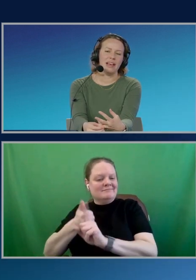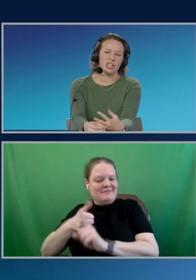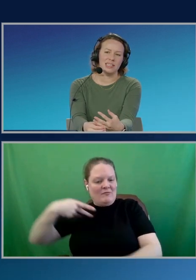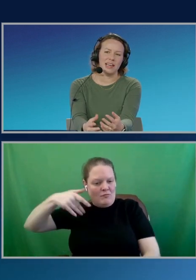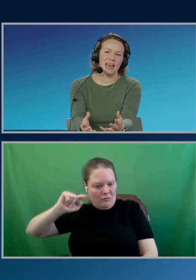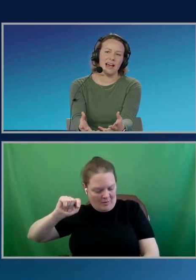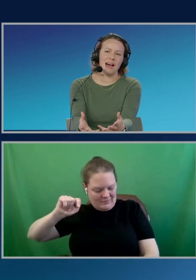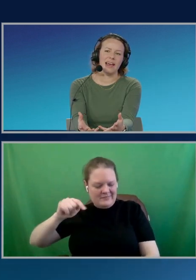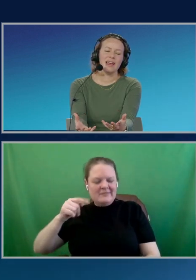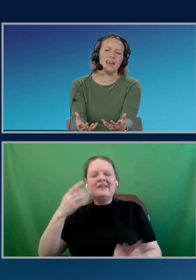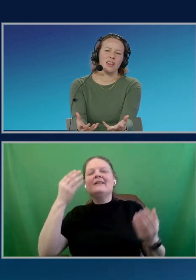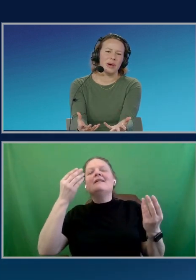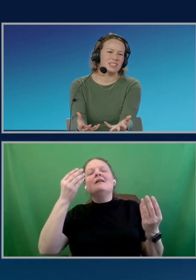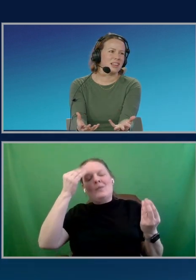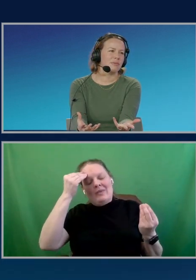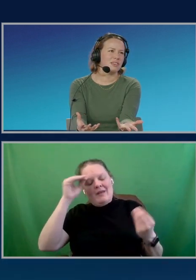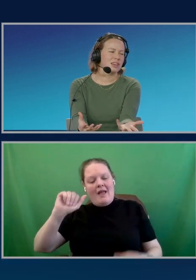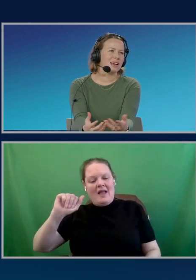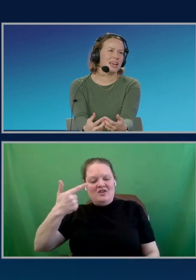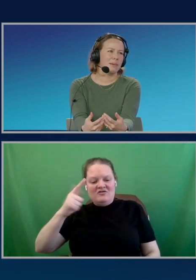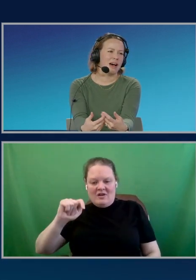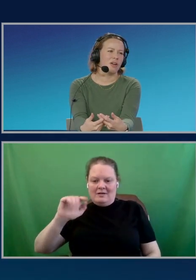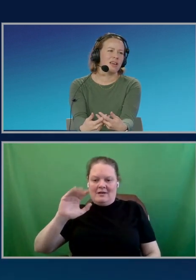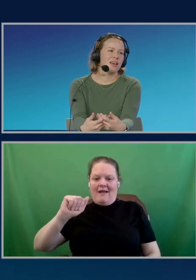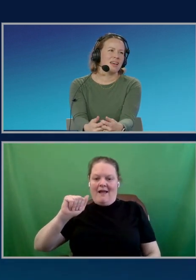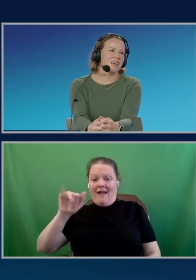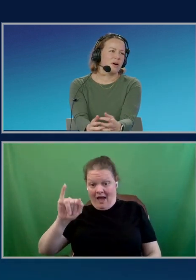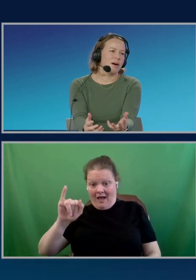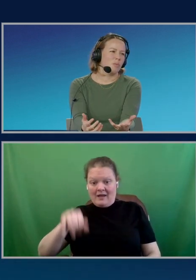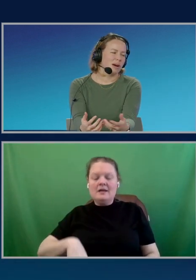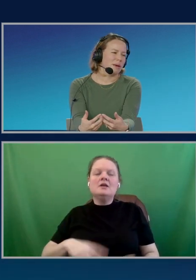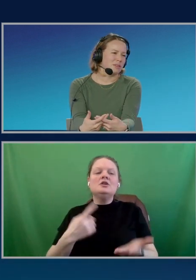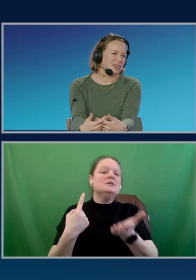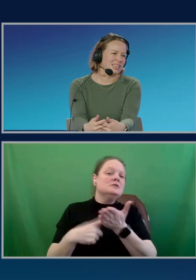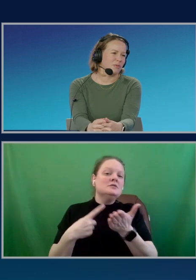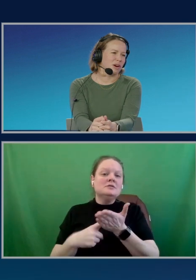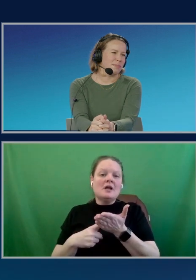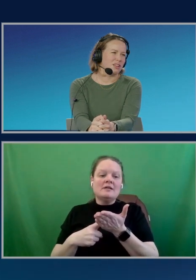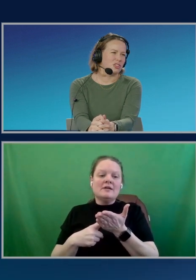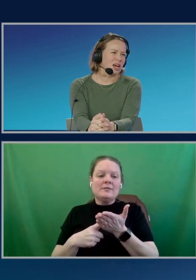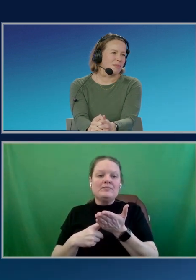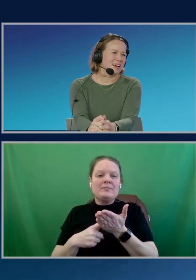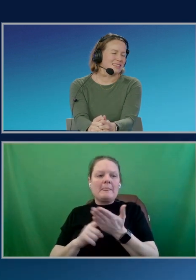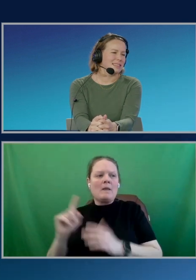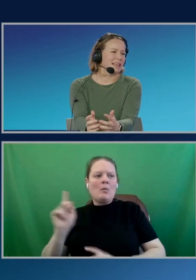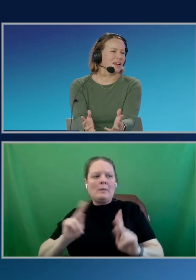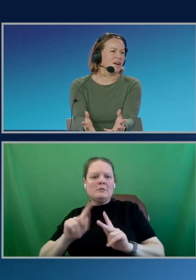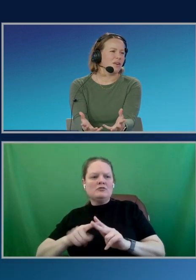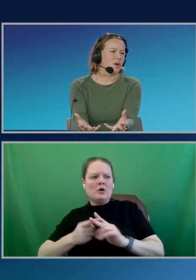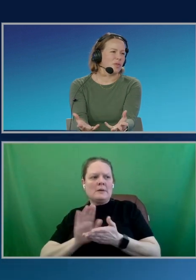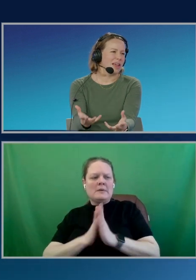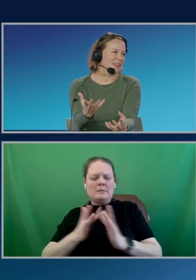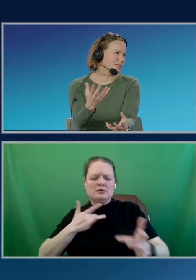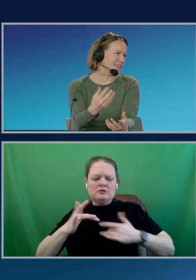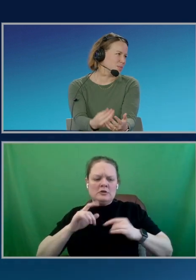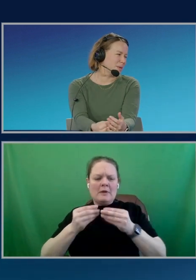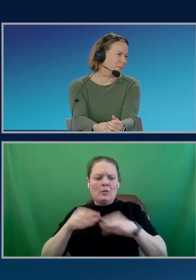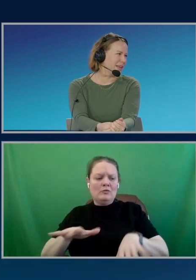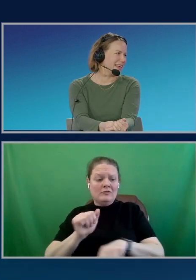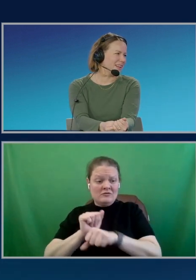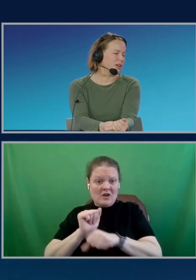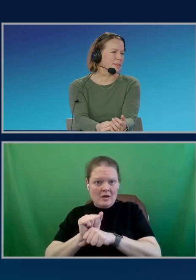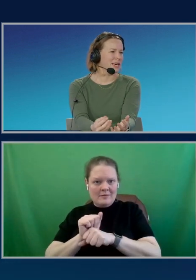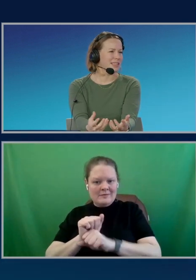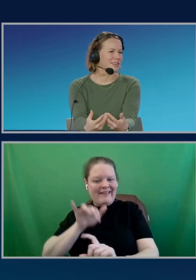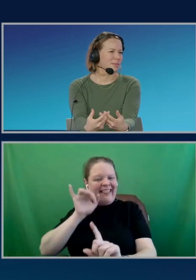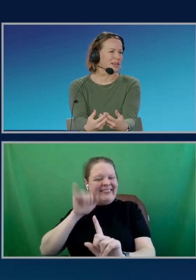about agentic AI in the way. So like when you're talking about where people start to get worried about job loss, it's like that's where people